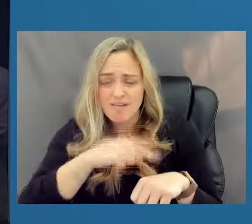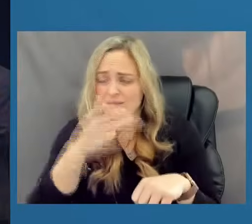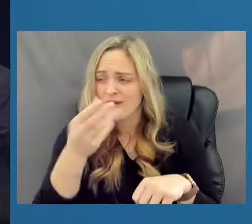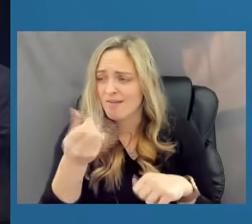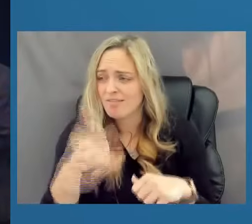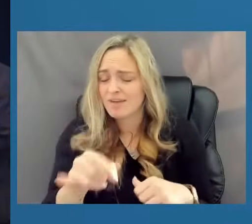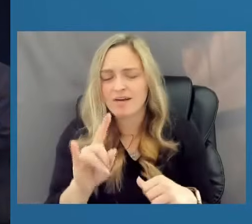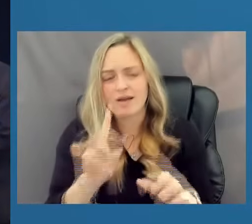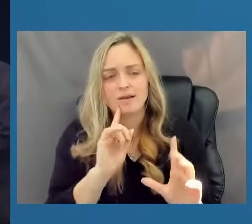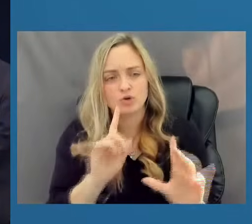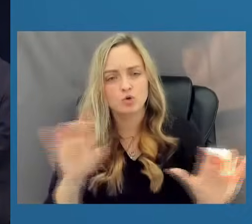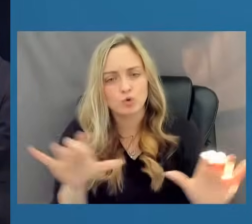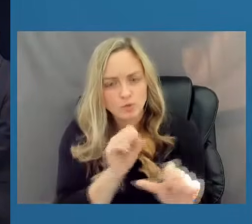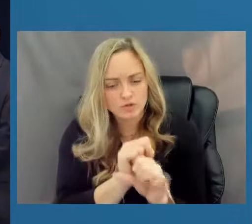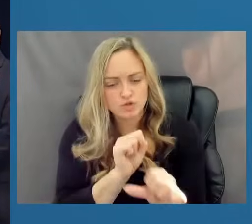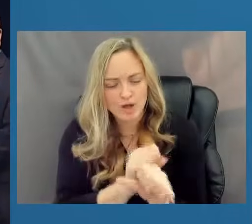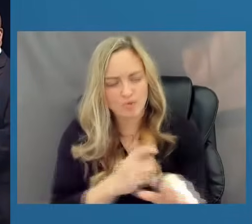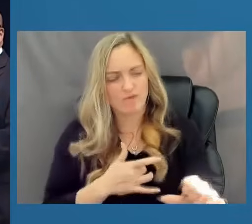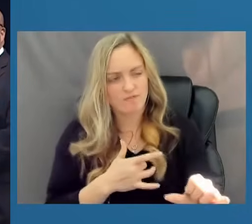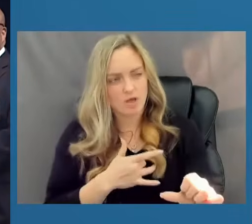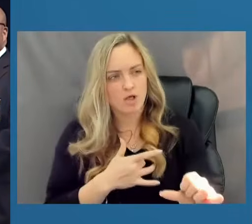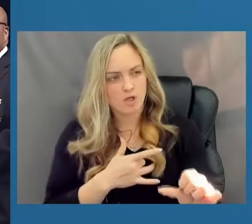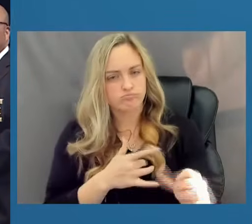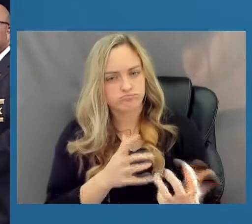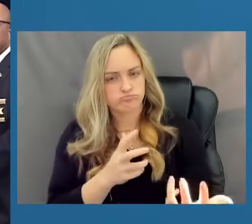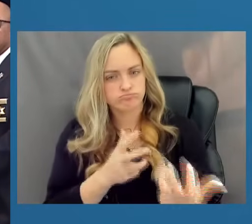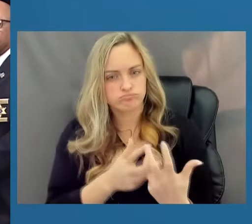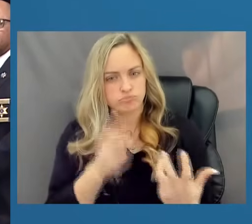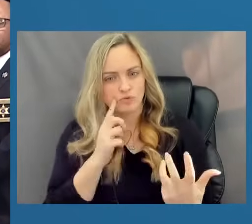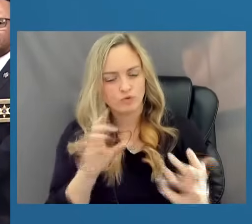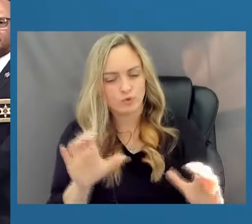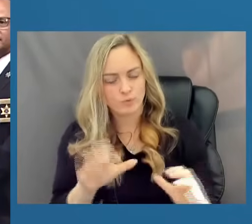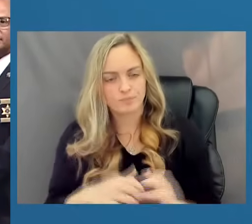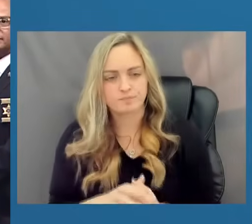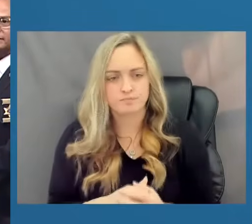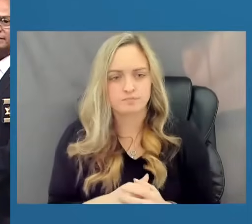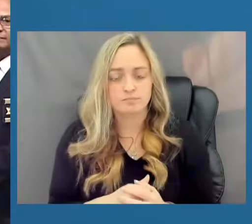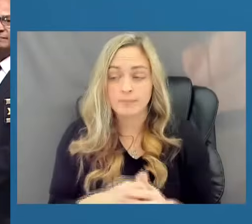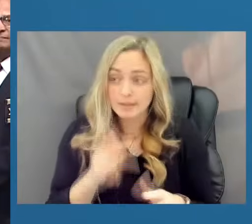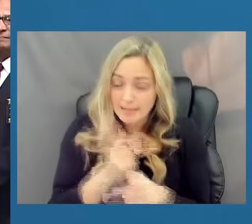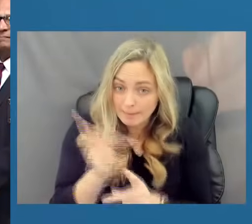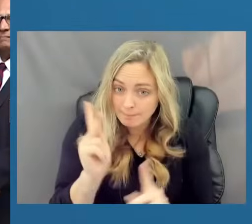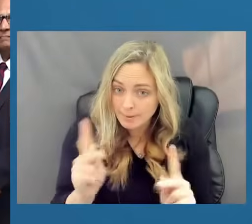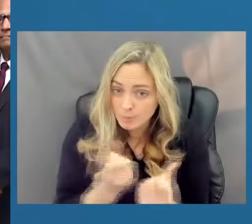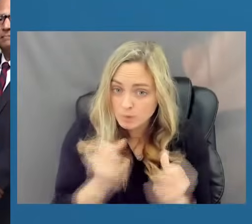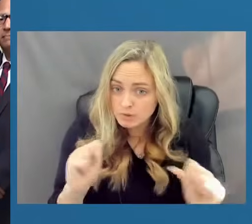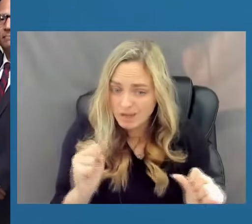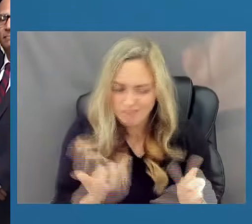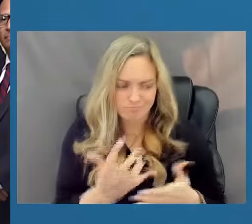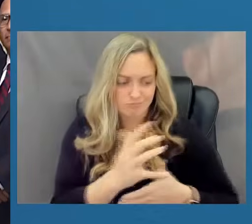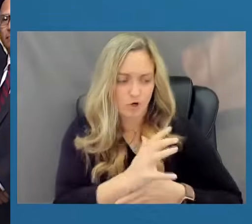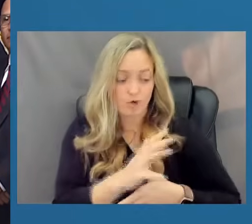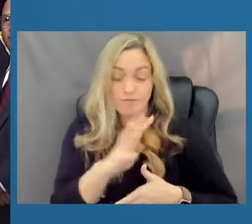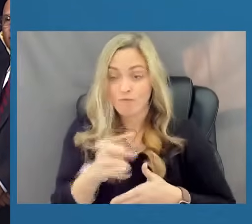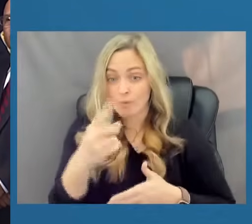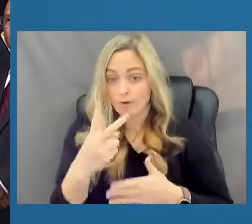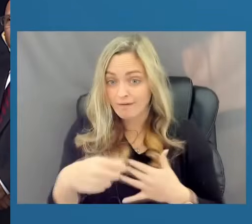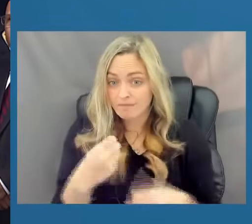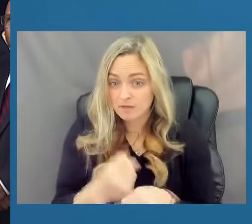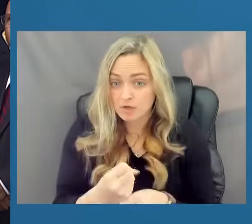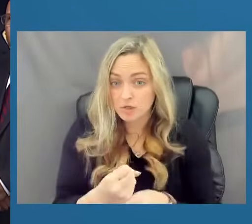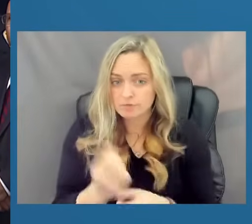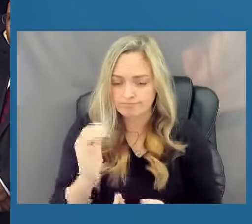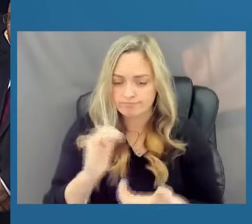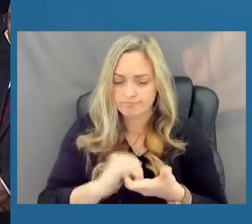time. From day one, keeping people safe has been my #1 priority. For 4.5 years, I have partnered with